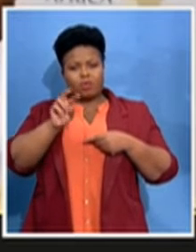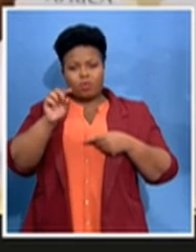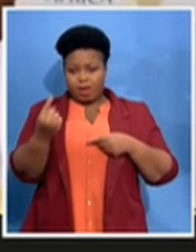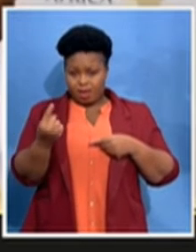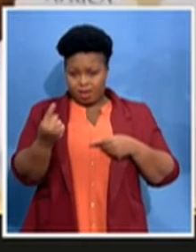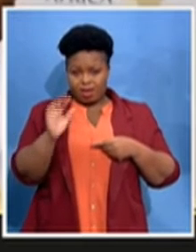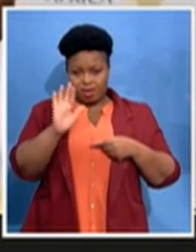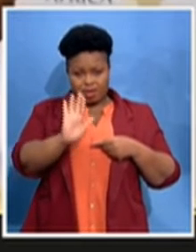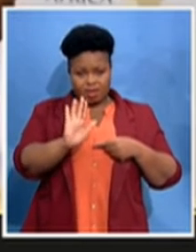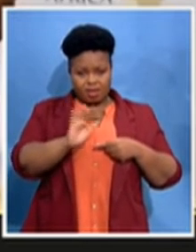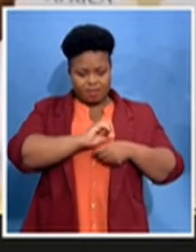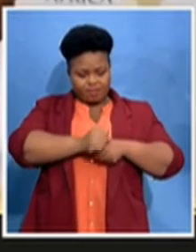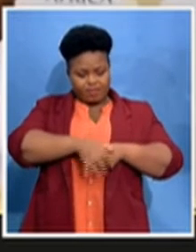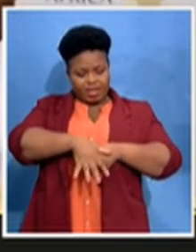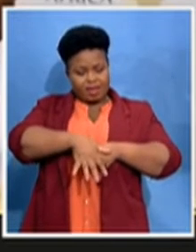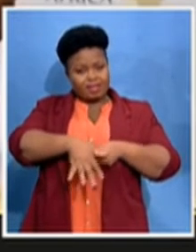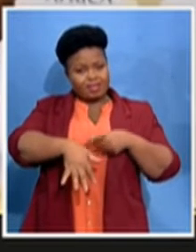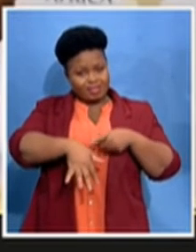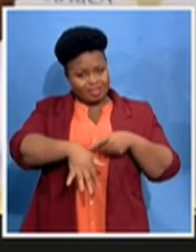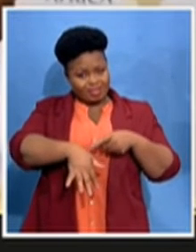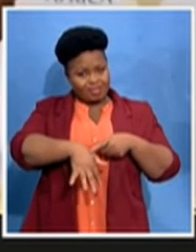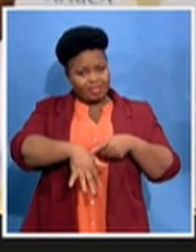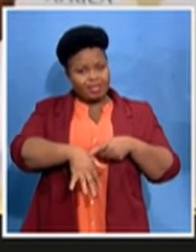and characterize it that way, and then the